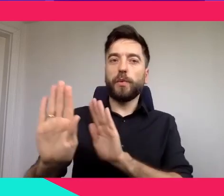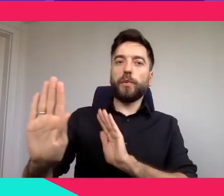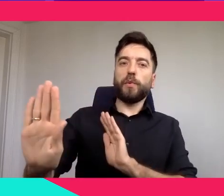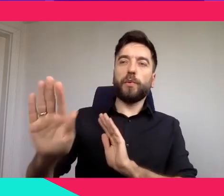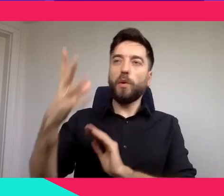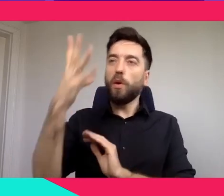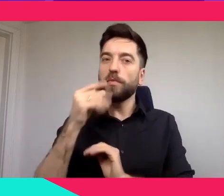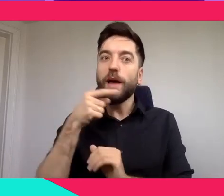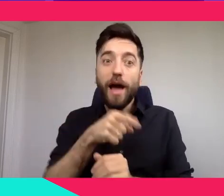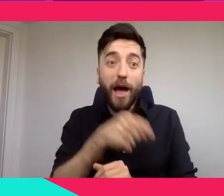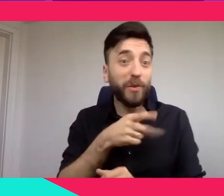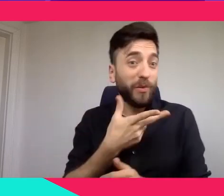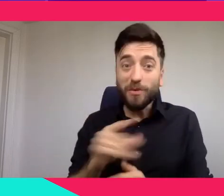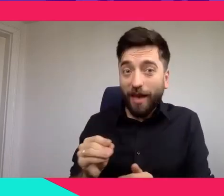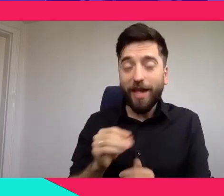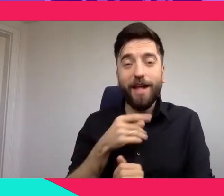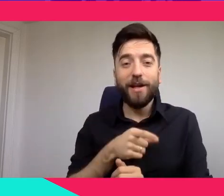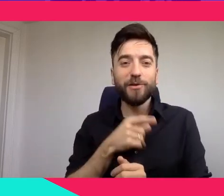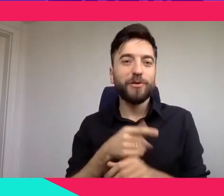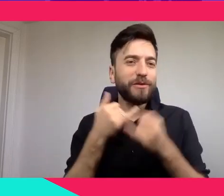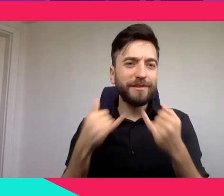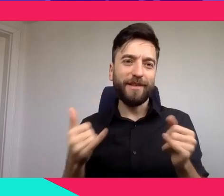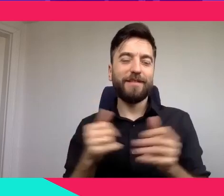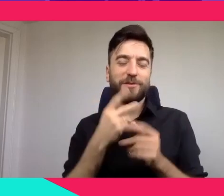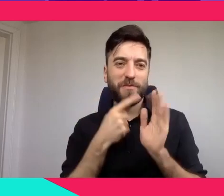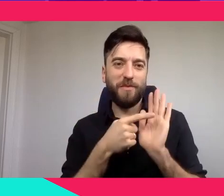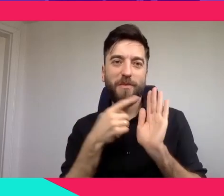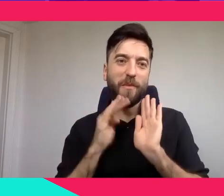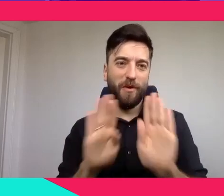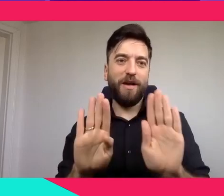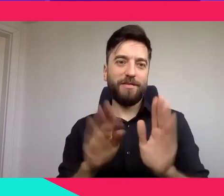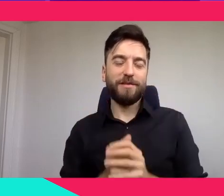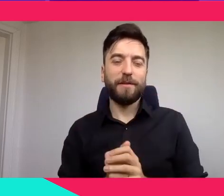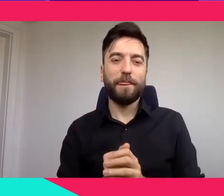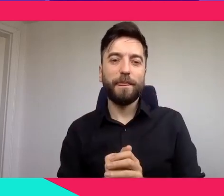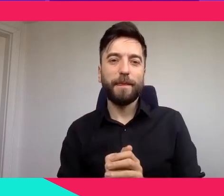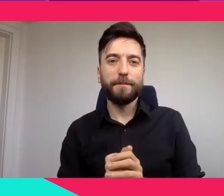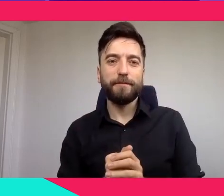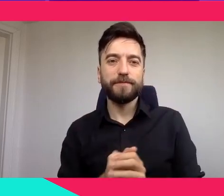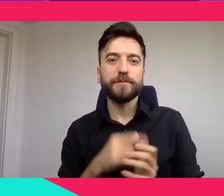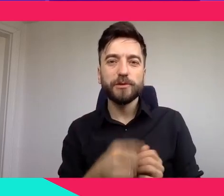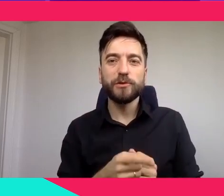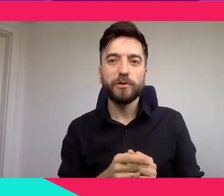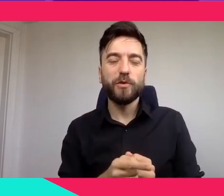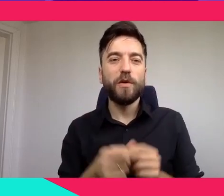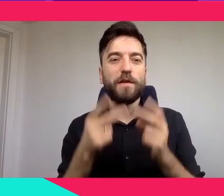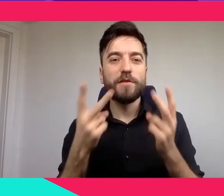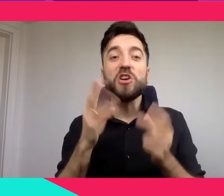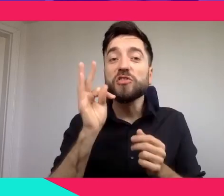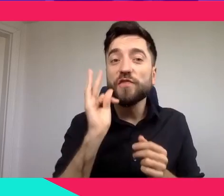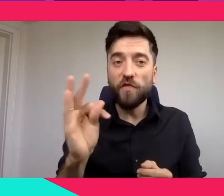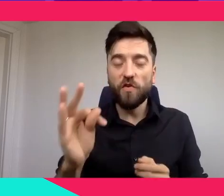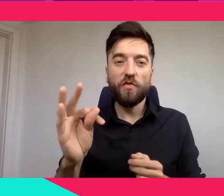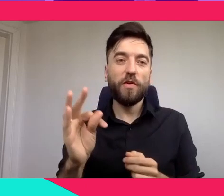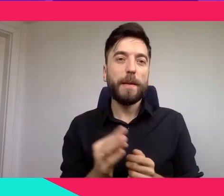completely different way, where it was all about what's your interpretation of this? What's your take on this? Try